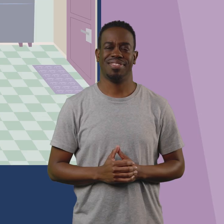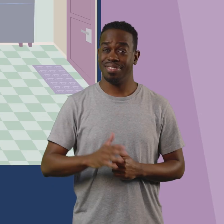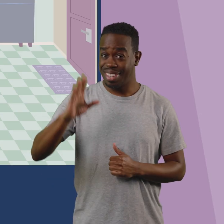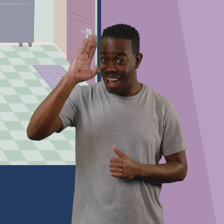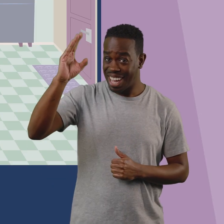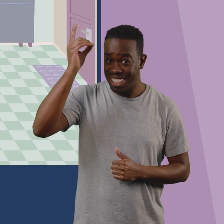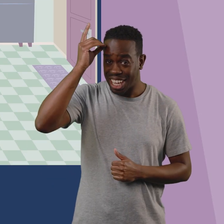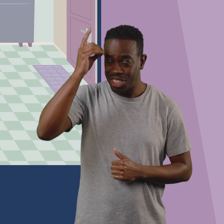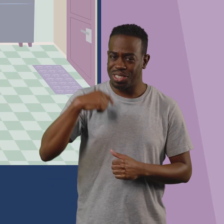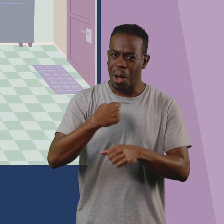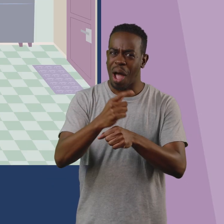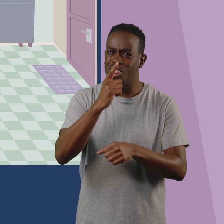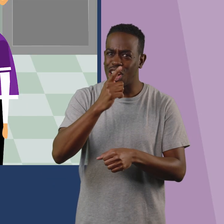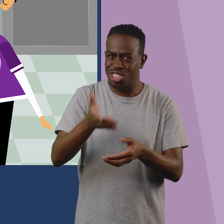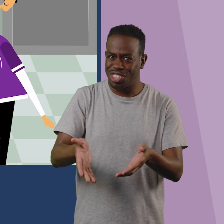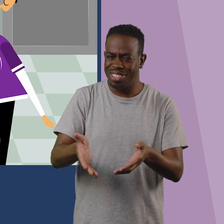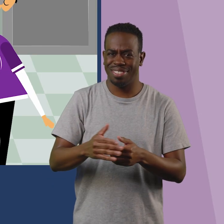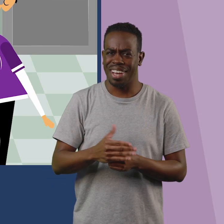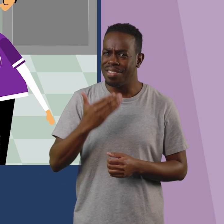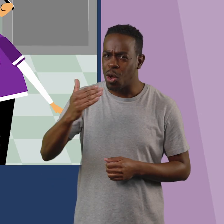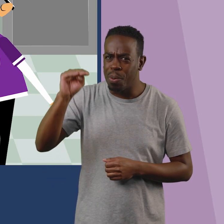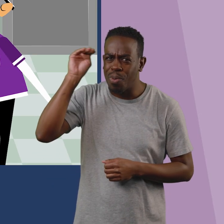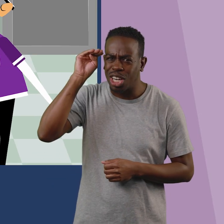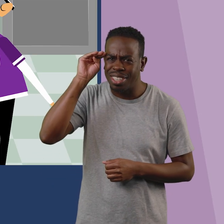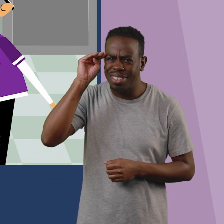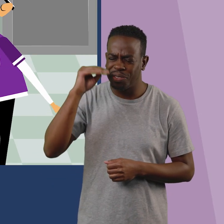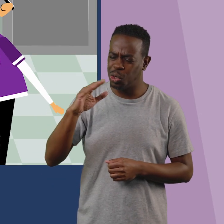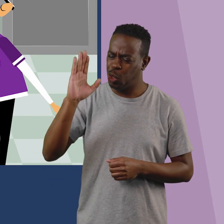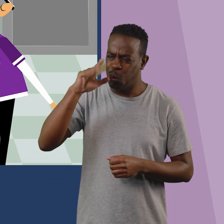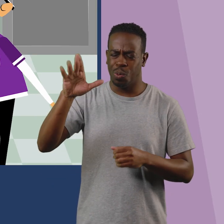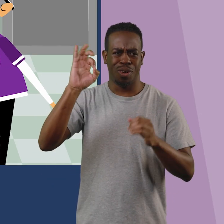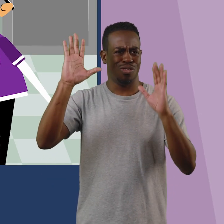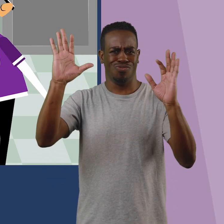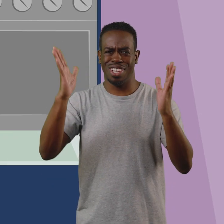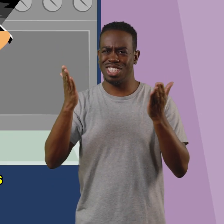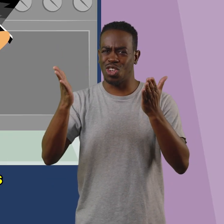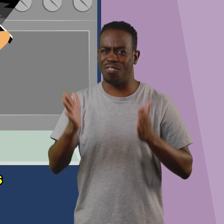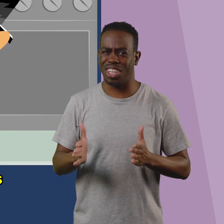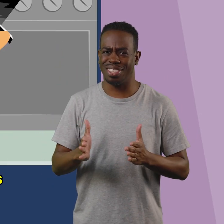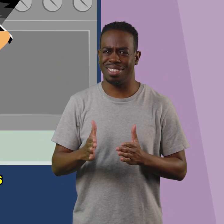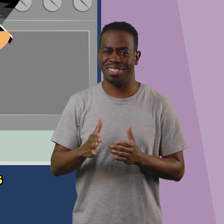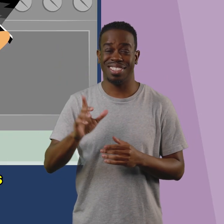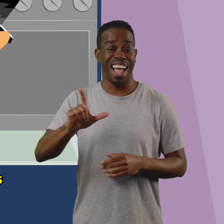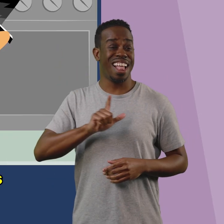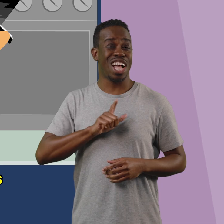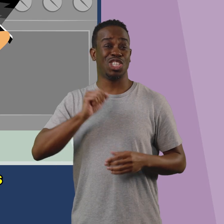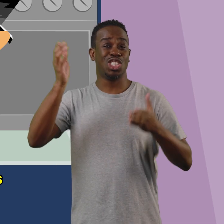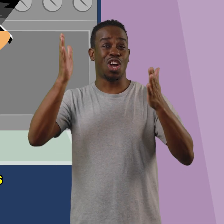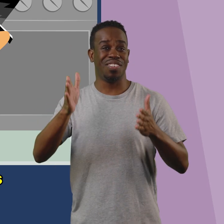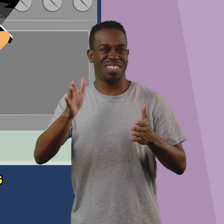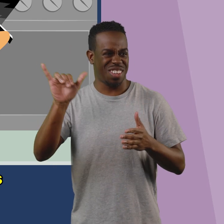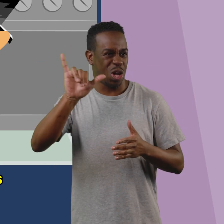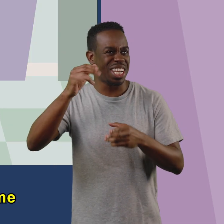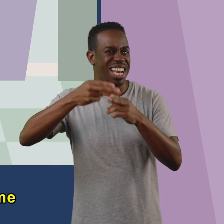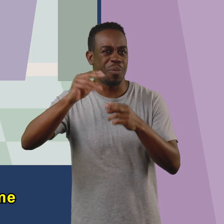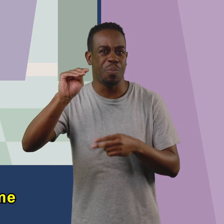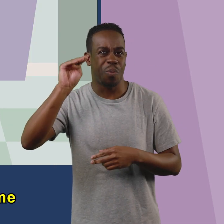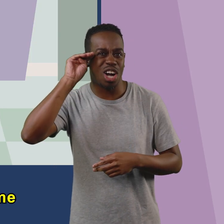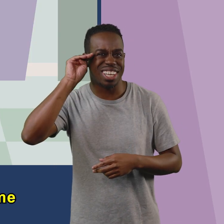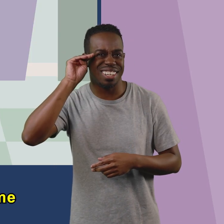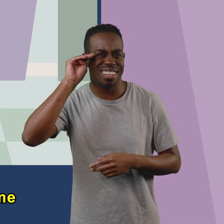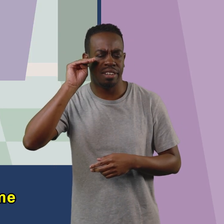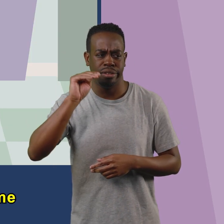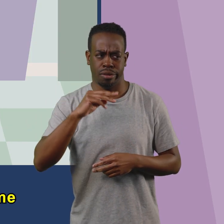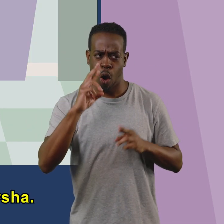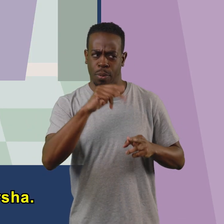Hi, Dexter. I made you lunch. Thank you, Marsha. I knew you would be an excellent yeoman. Lanterman's yeoman was also named Marsha. I